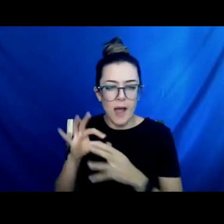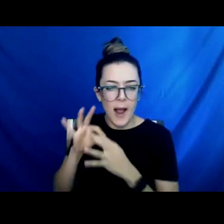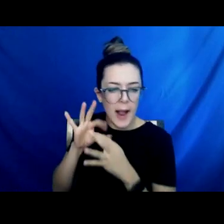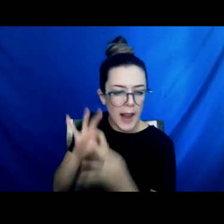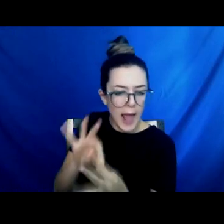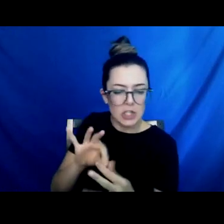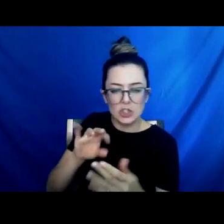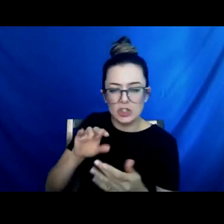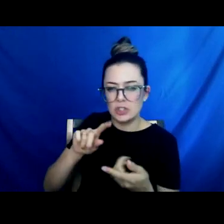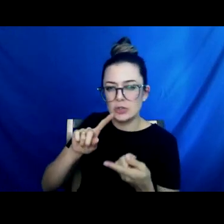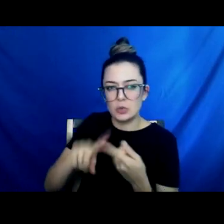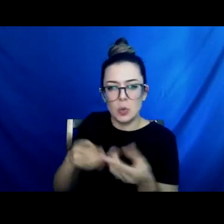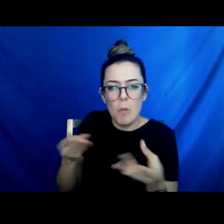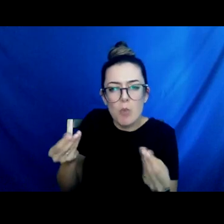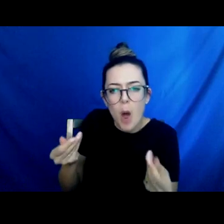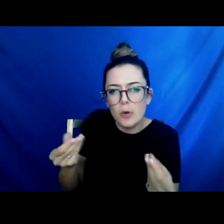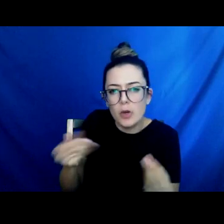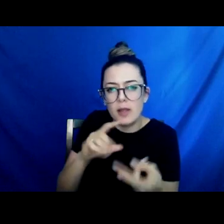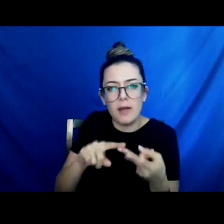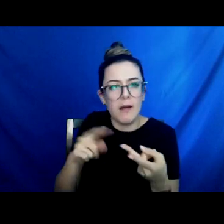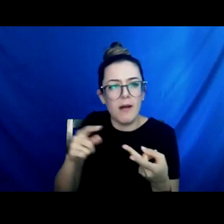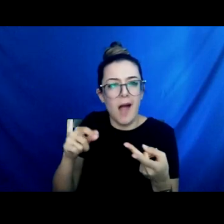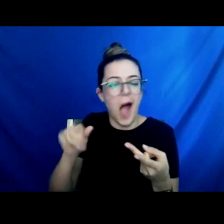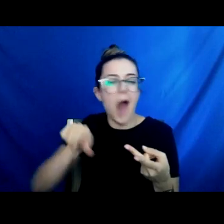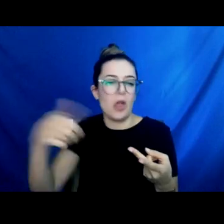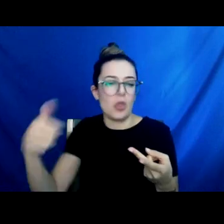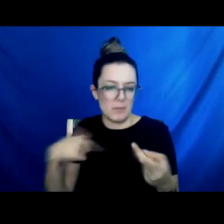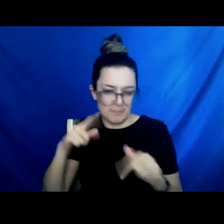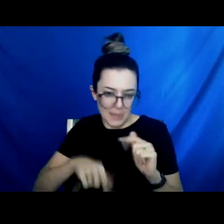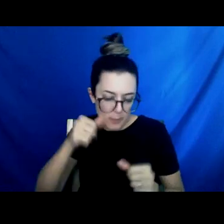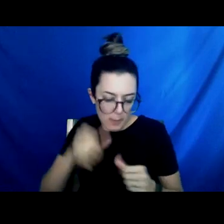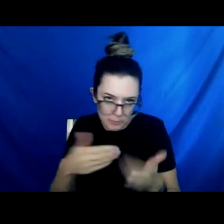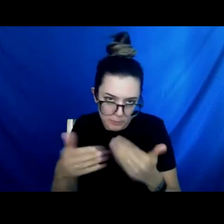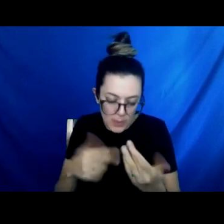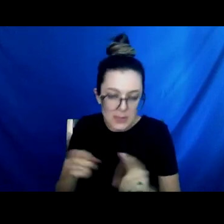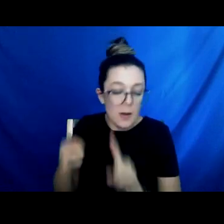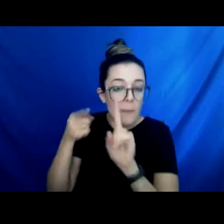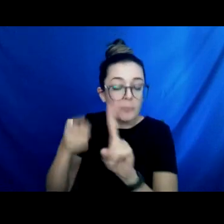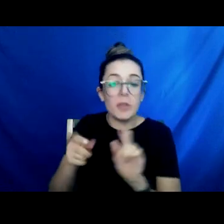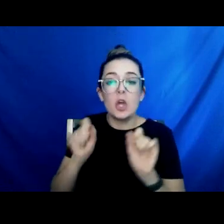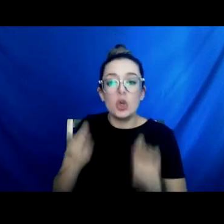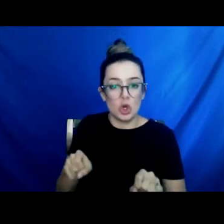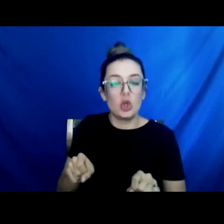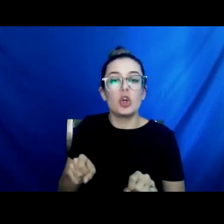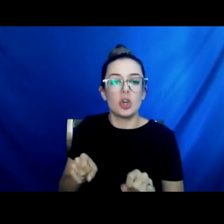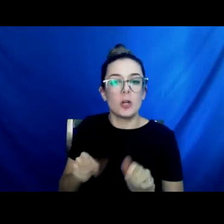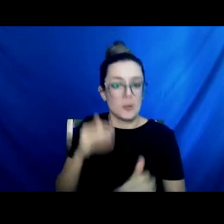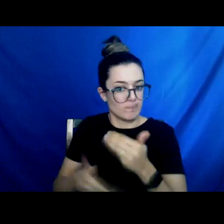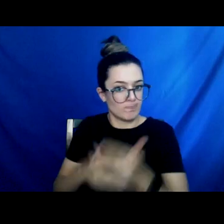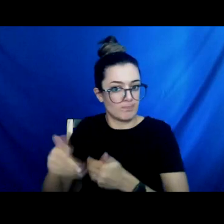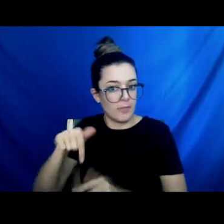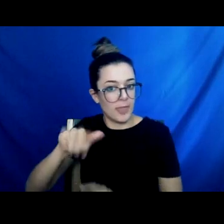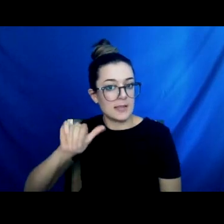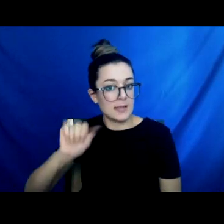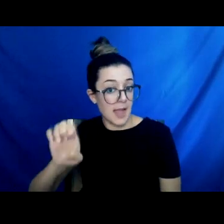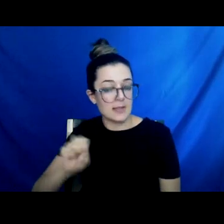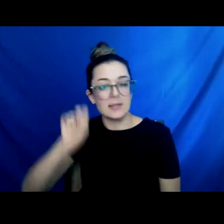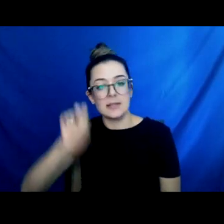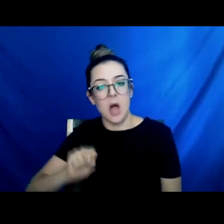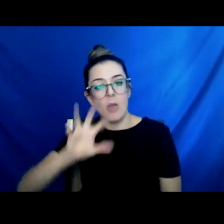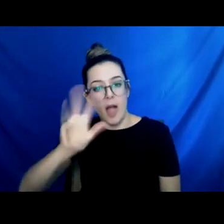the other requirements, but in any case, they were able to prosecute this case in South Africa and get a